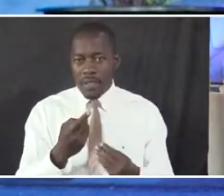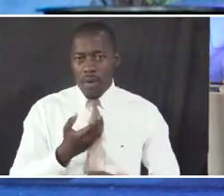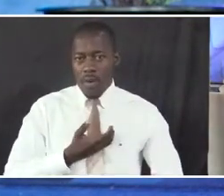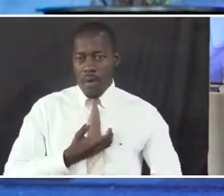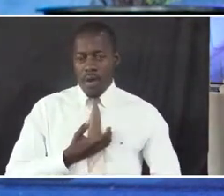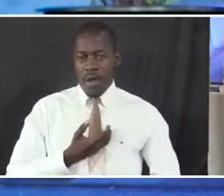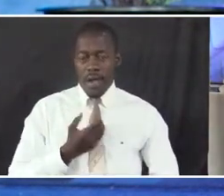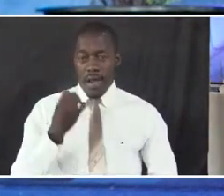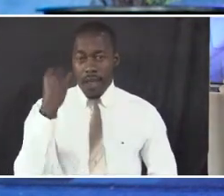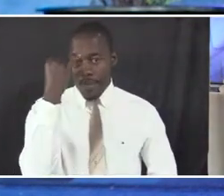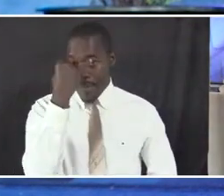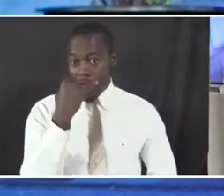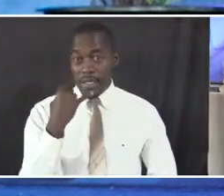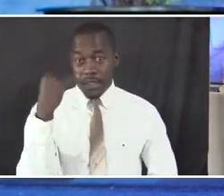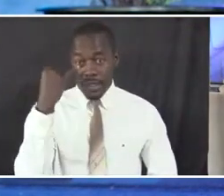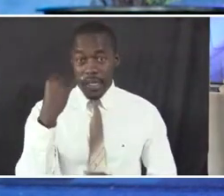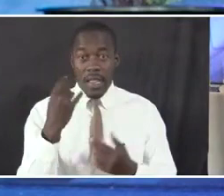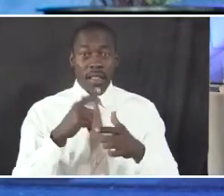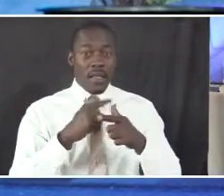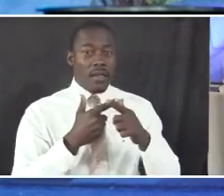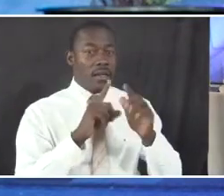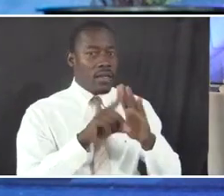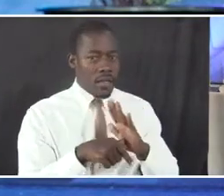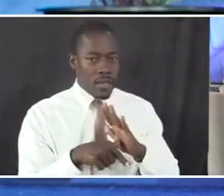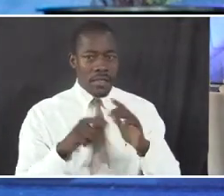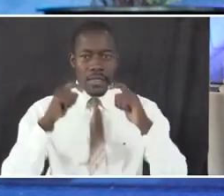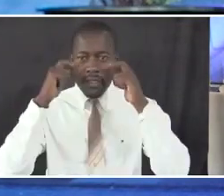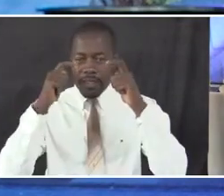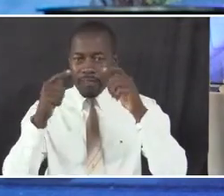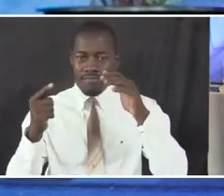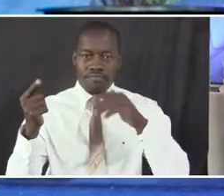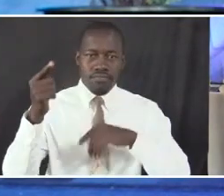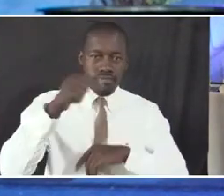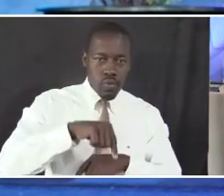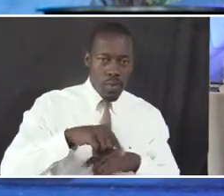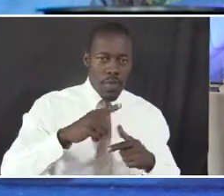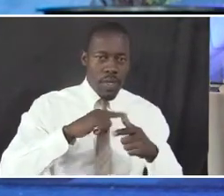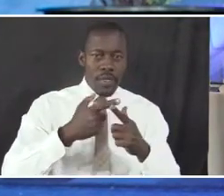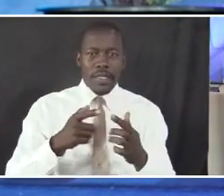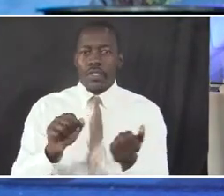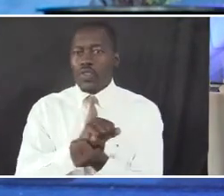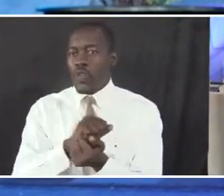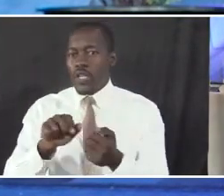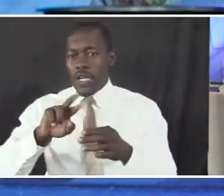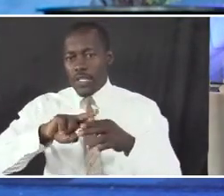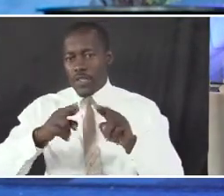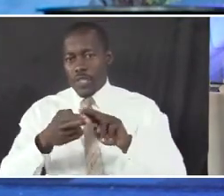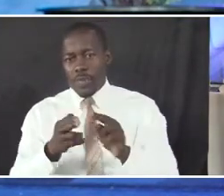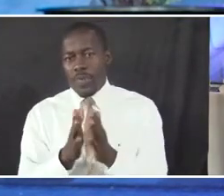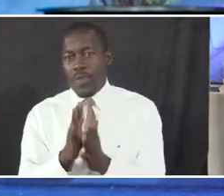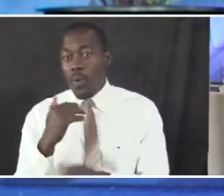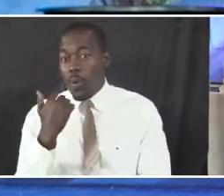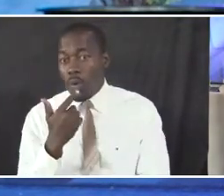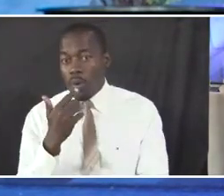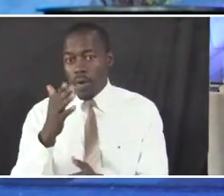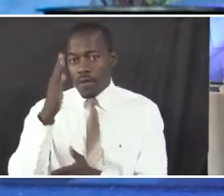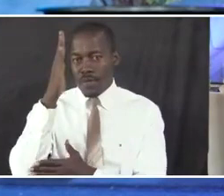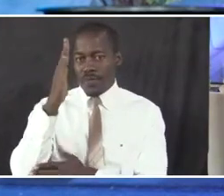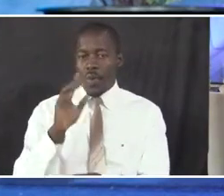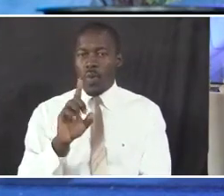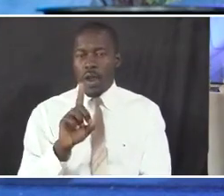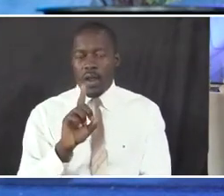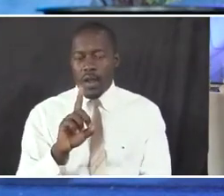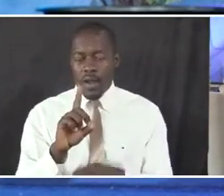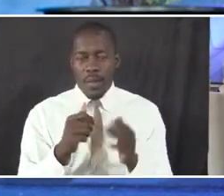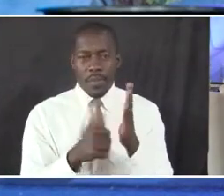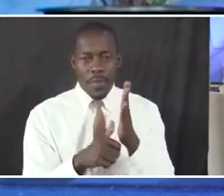sin came and disfigured that relationship and even the image of God. So one of the purposes of